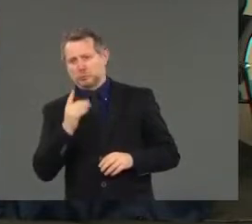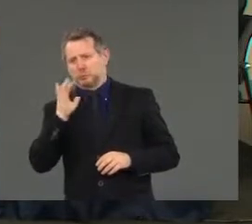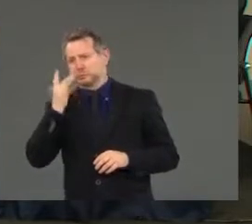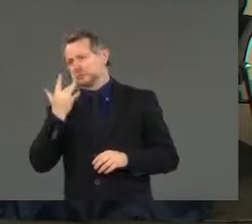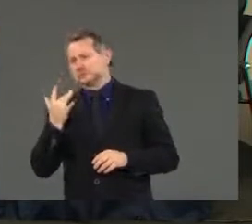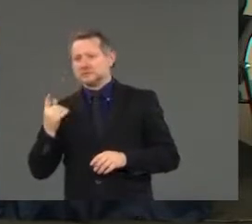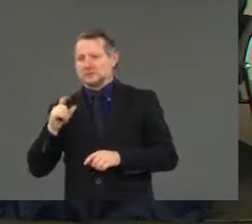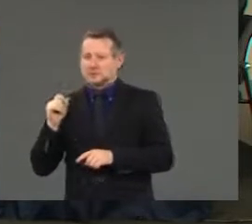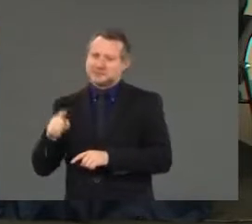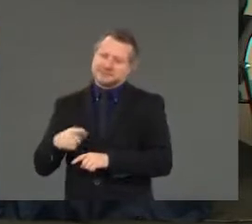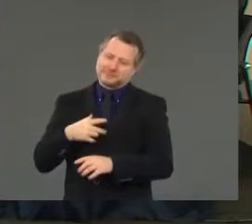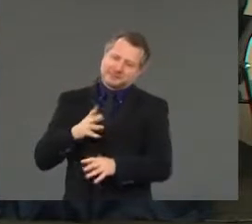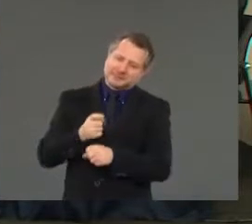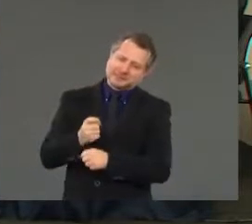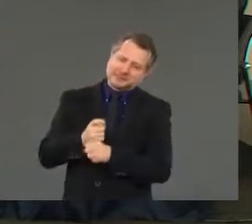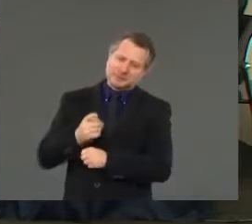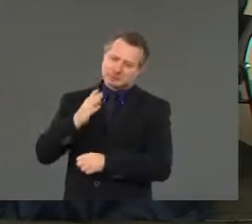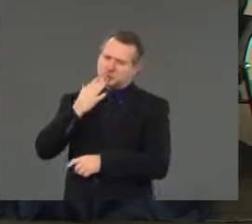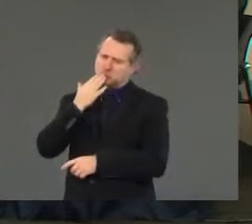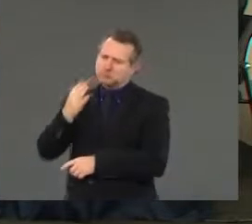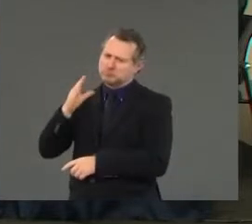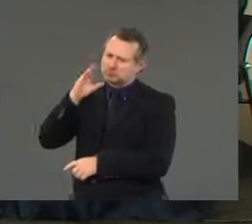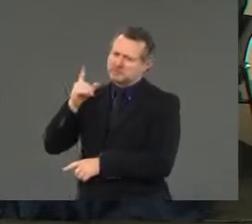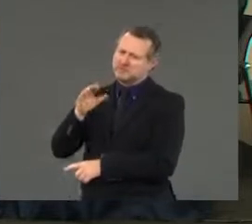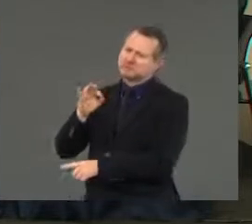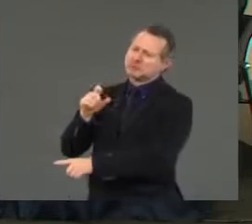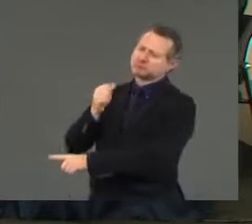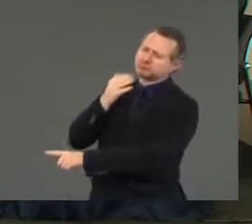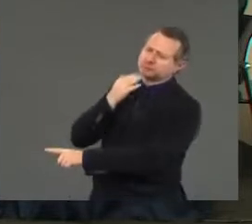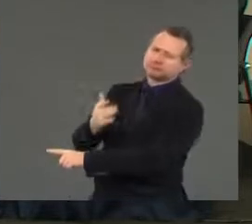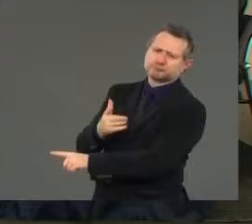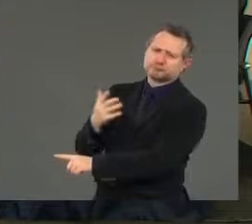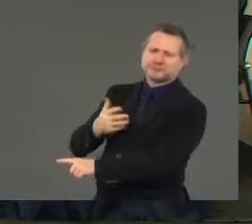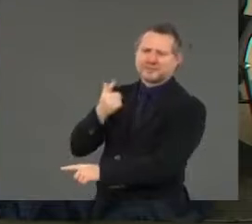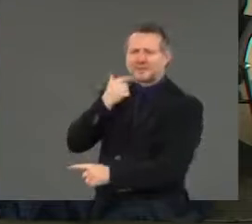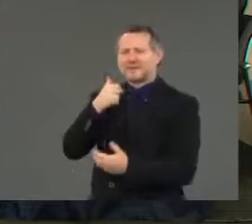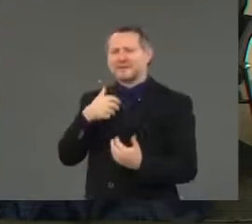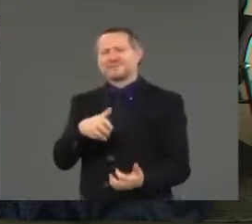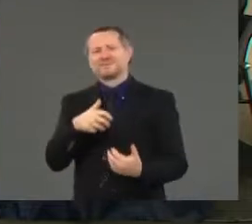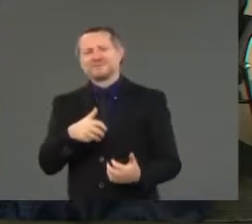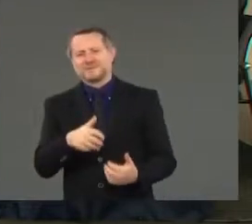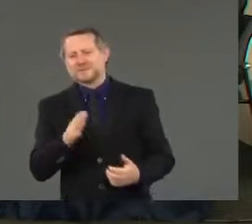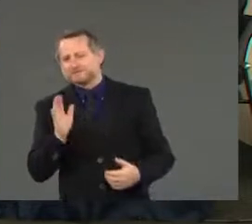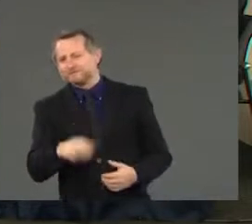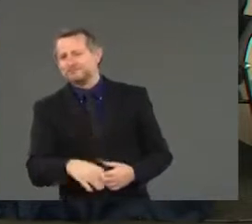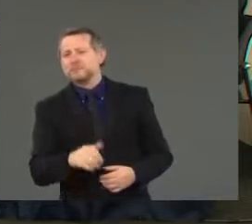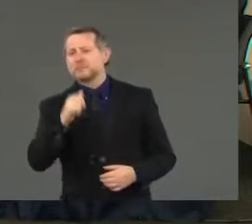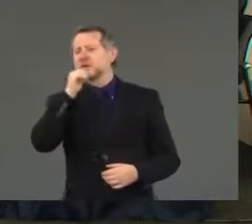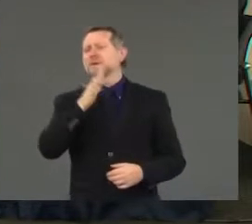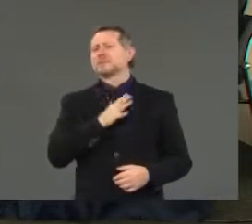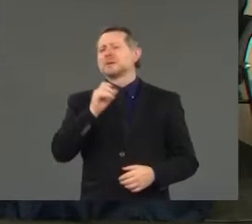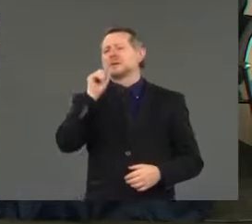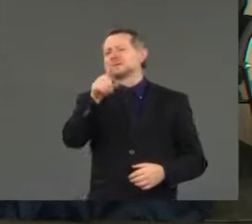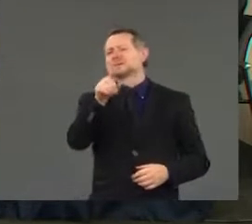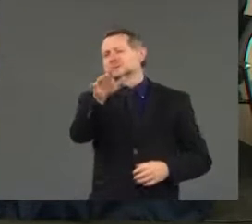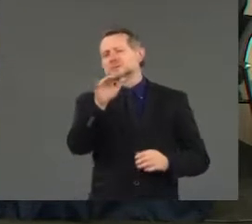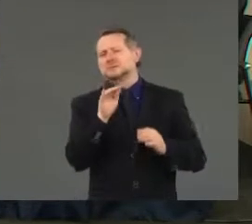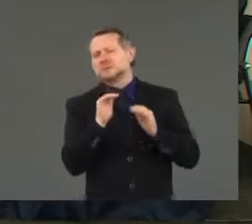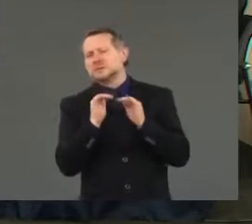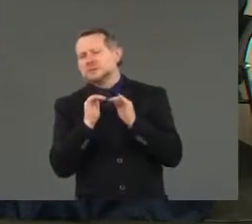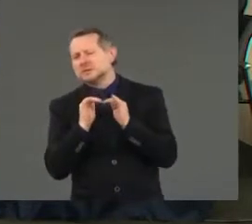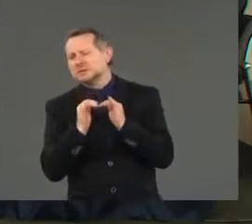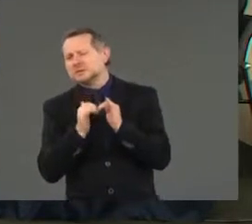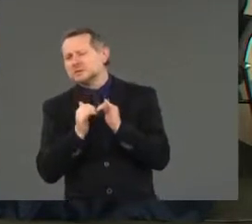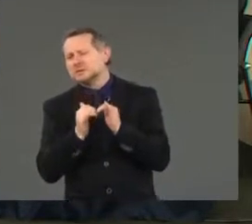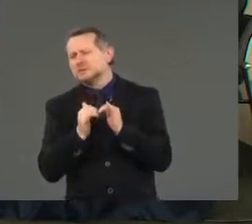fellow. would have to disagree. Yeah, I know you would have to. How can Connecticut open bars and restaurants this week while